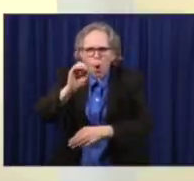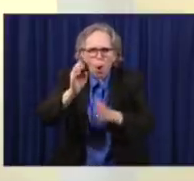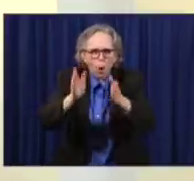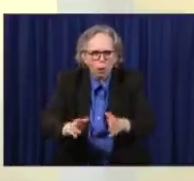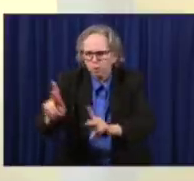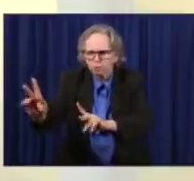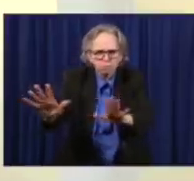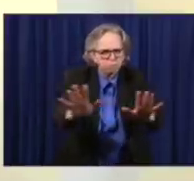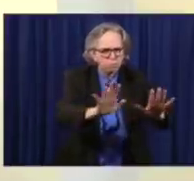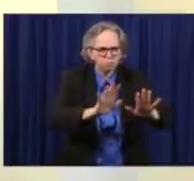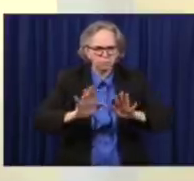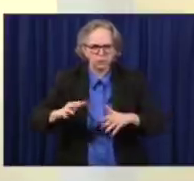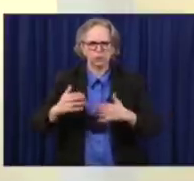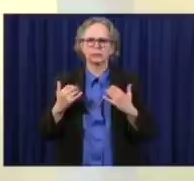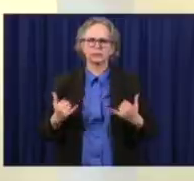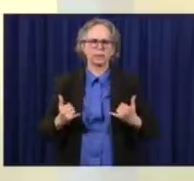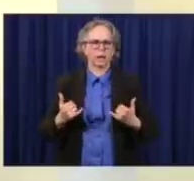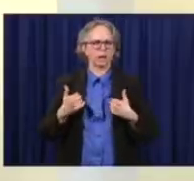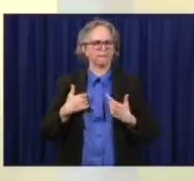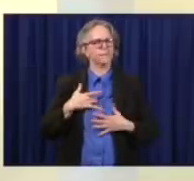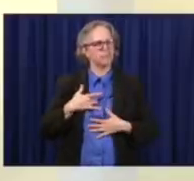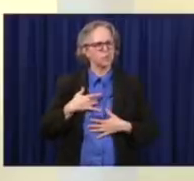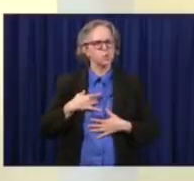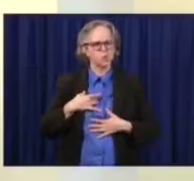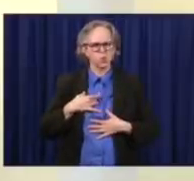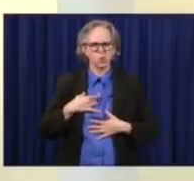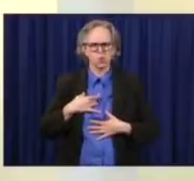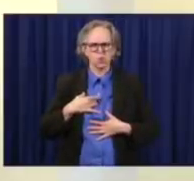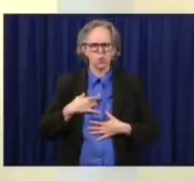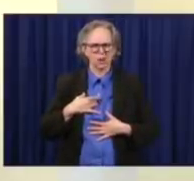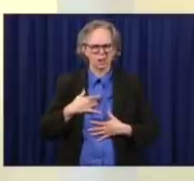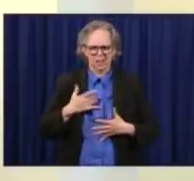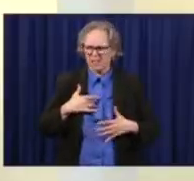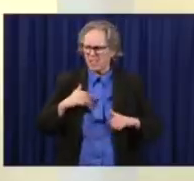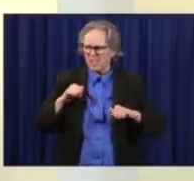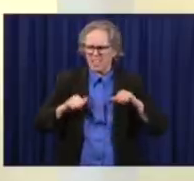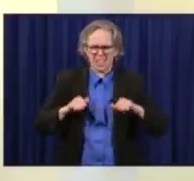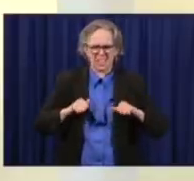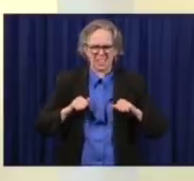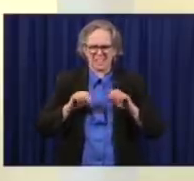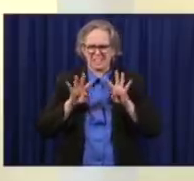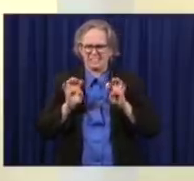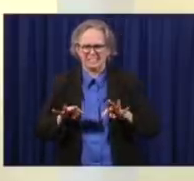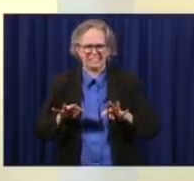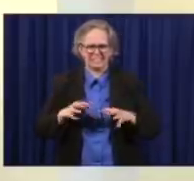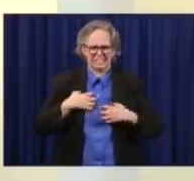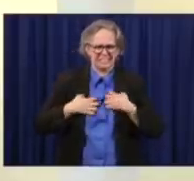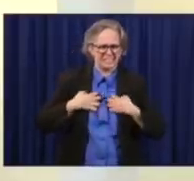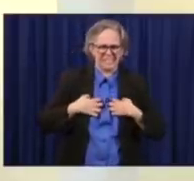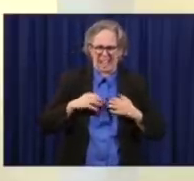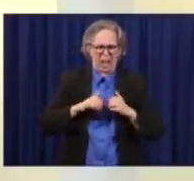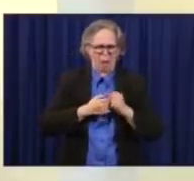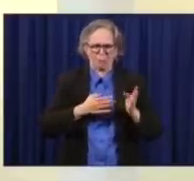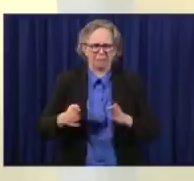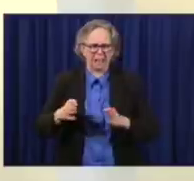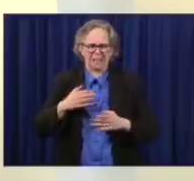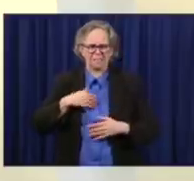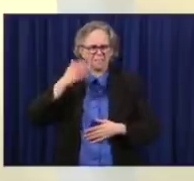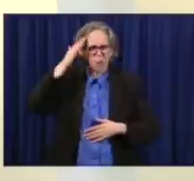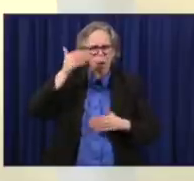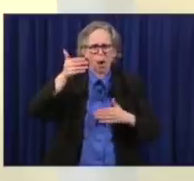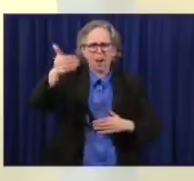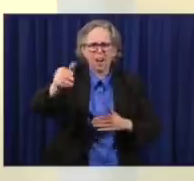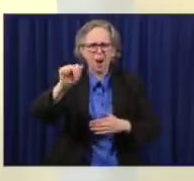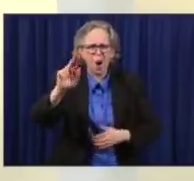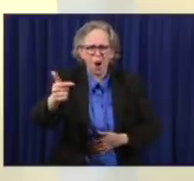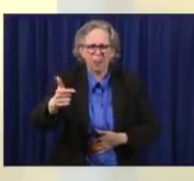today was the feeling of that uncertainty. How do I plan for that thing that was going to be in August? Can't you just tell